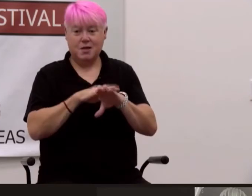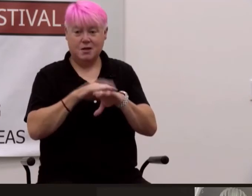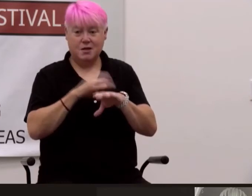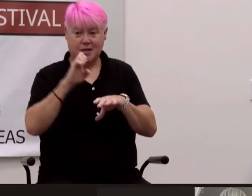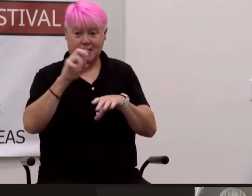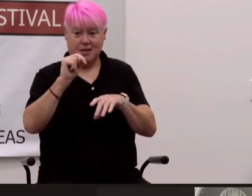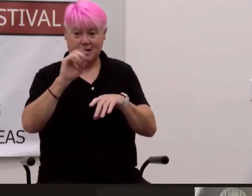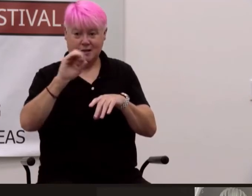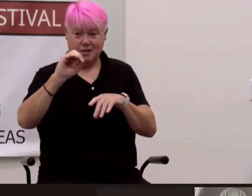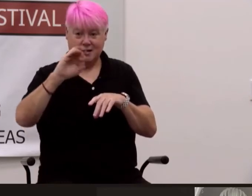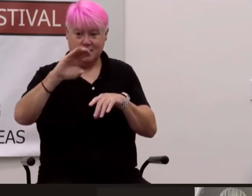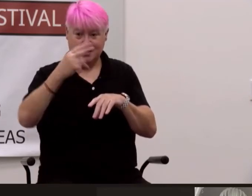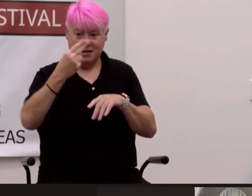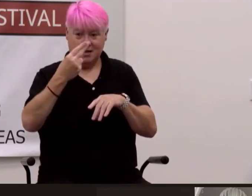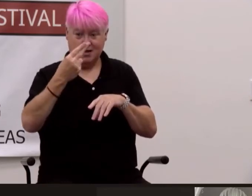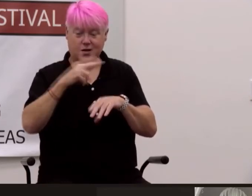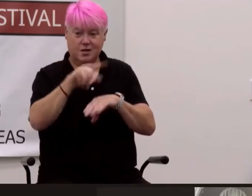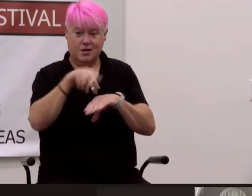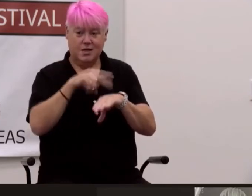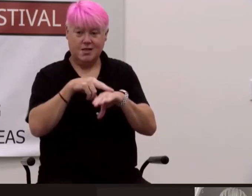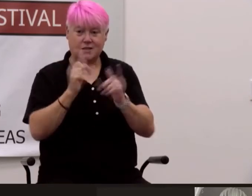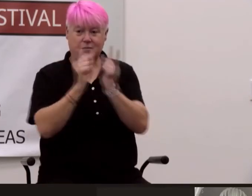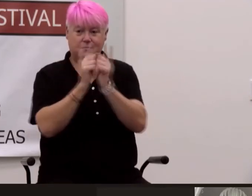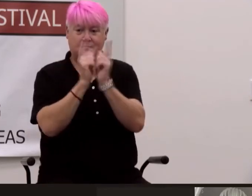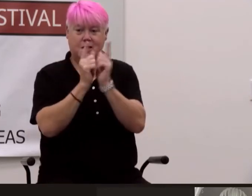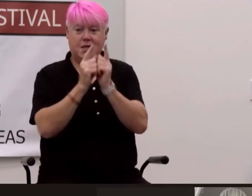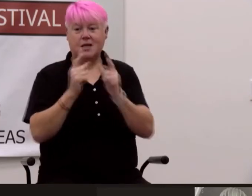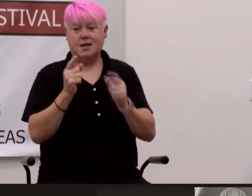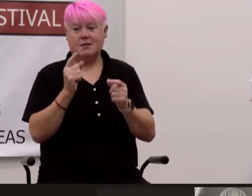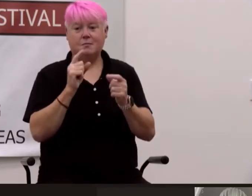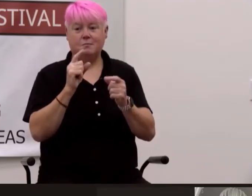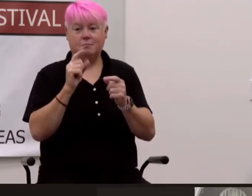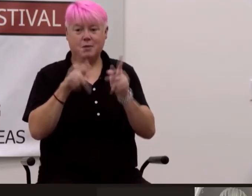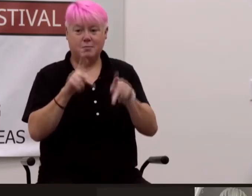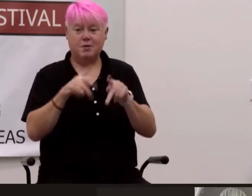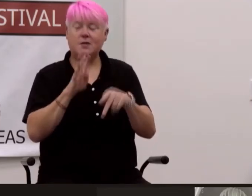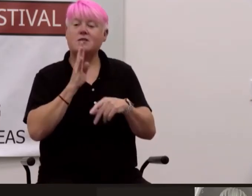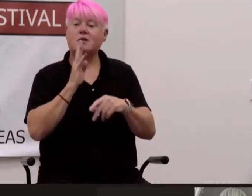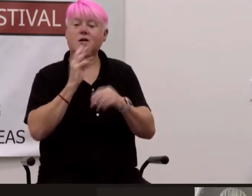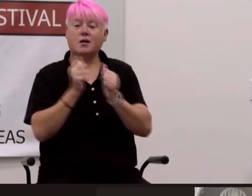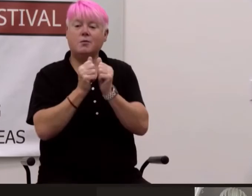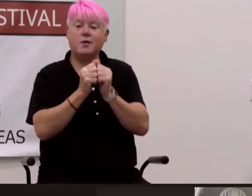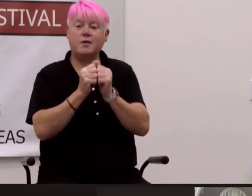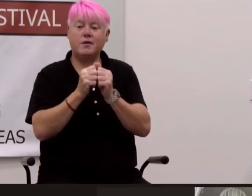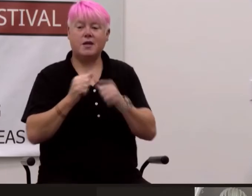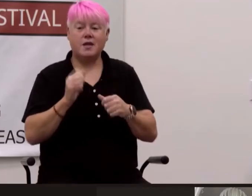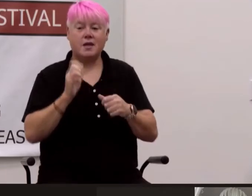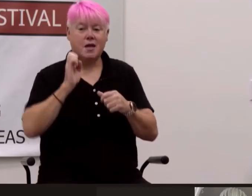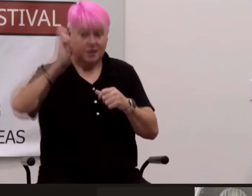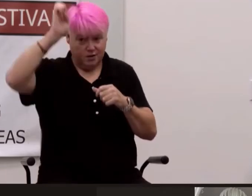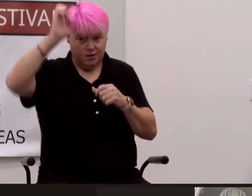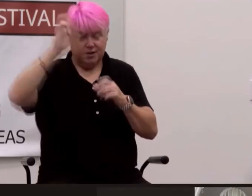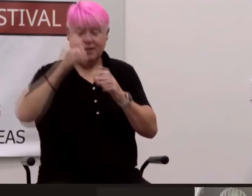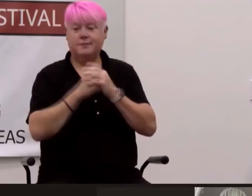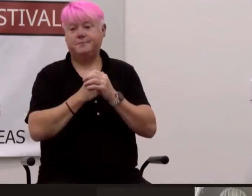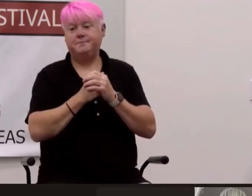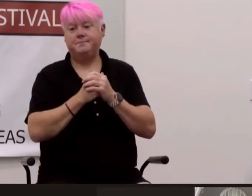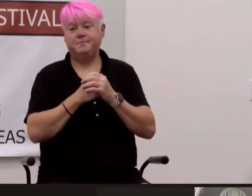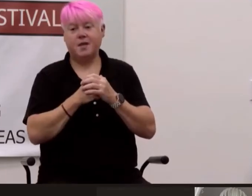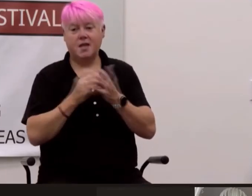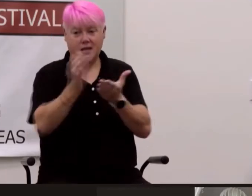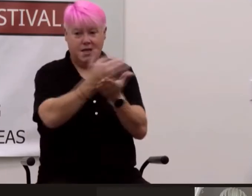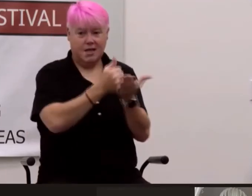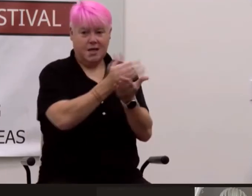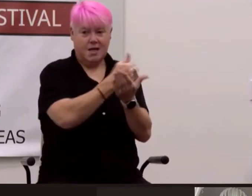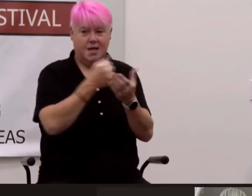Nation, started meeting people, talking to elders. And that's one thing that Shane does really well, is he gathers